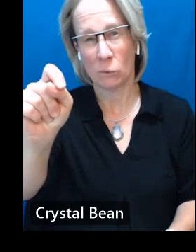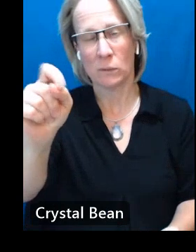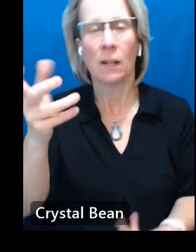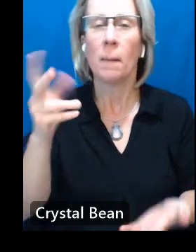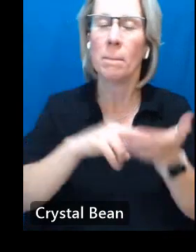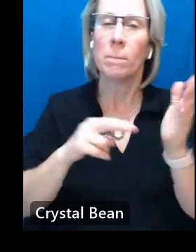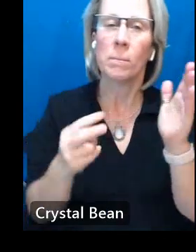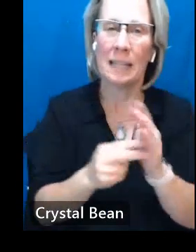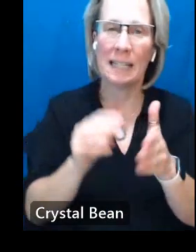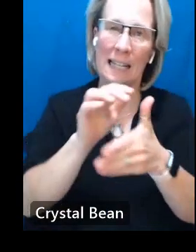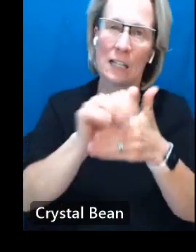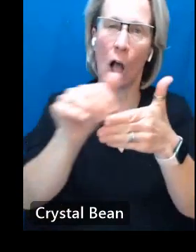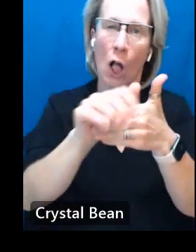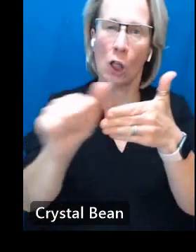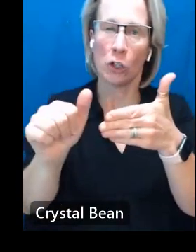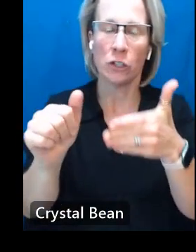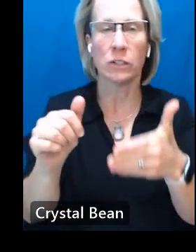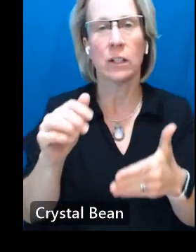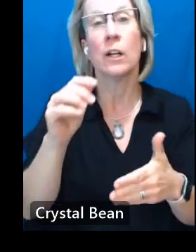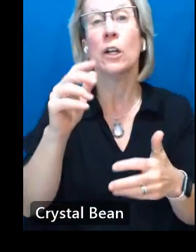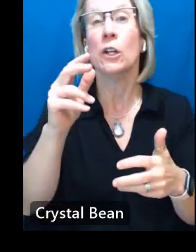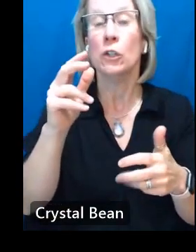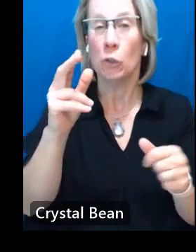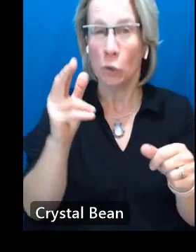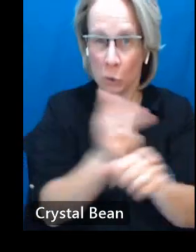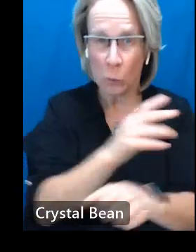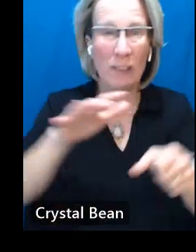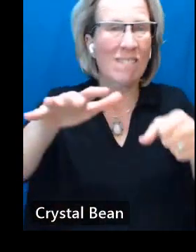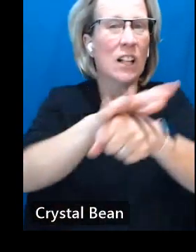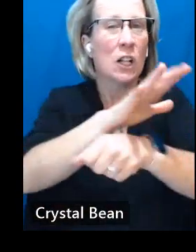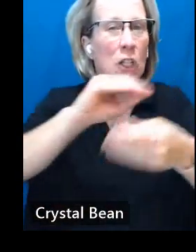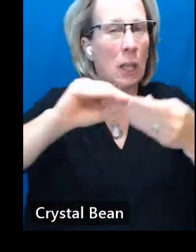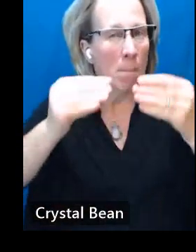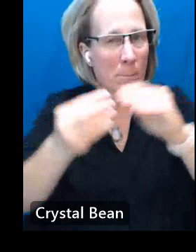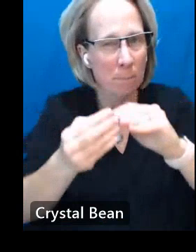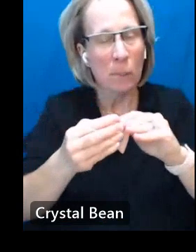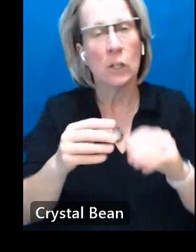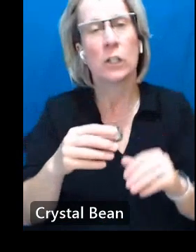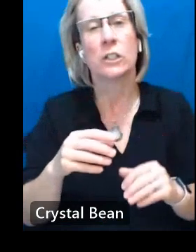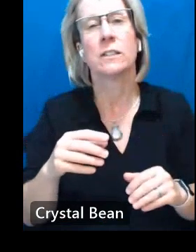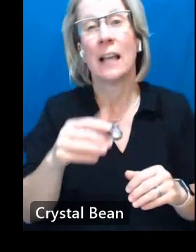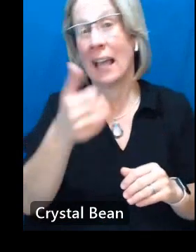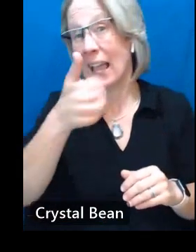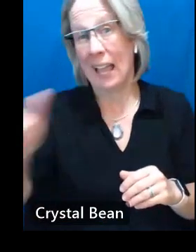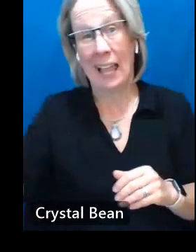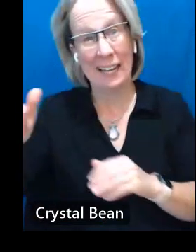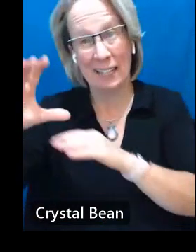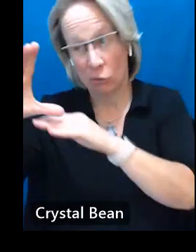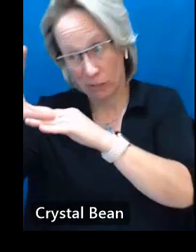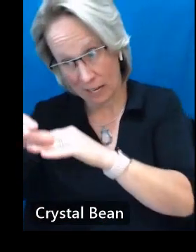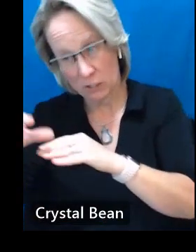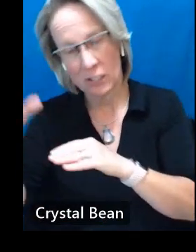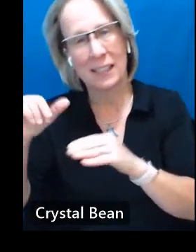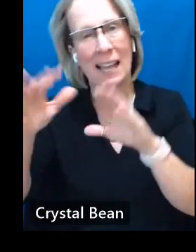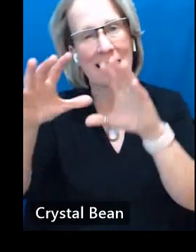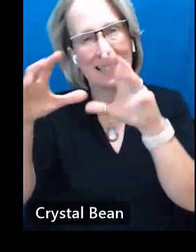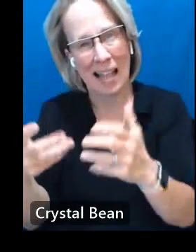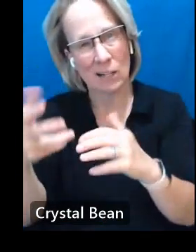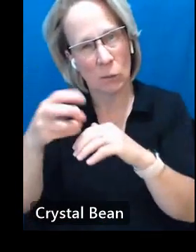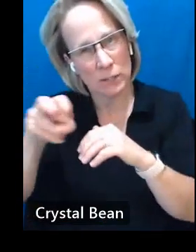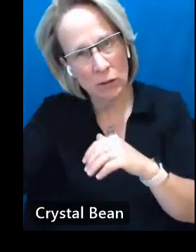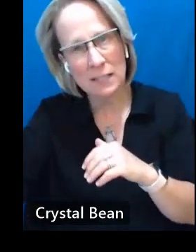in your amounts and whole numbers, don't round them or anything. Enter any reductions. If you're doing like a category transfer or a decrease